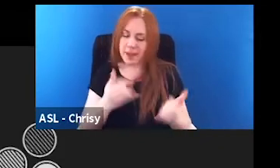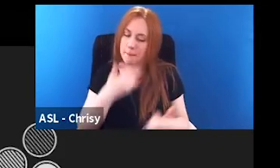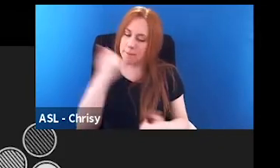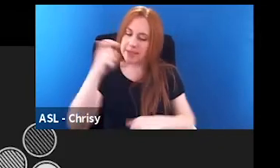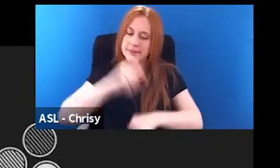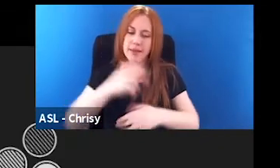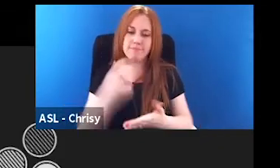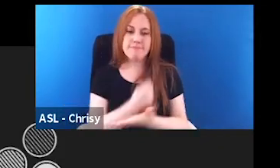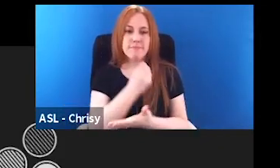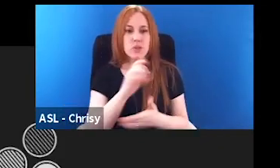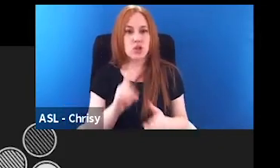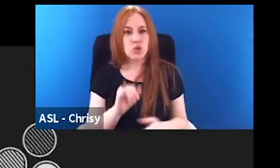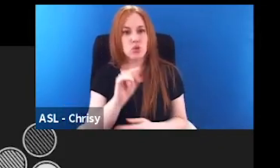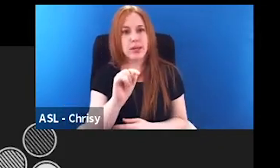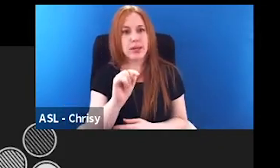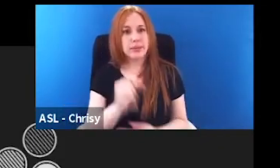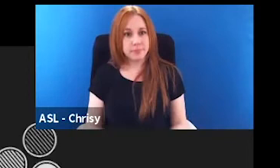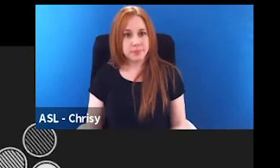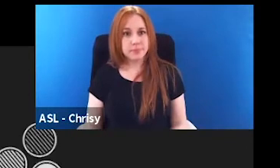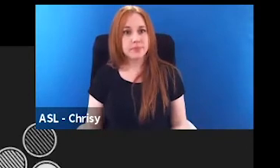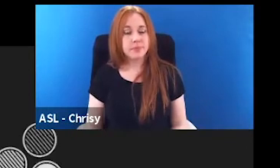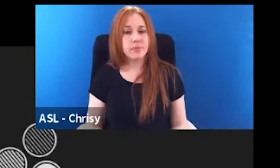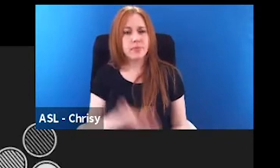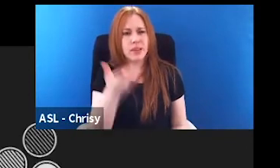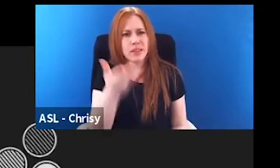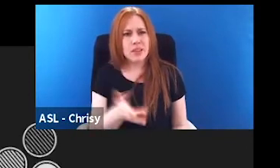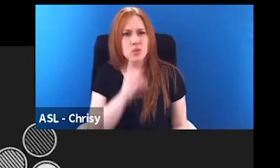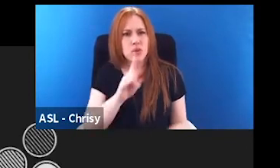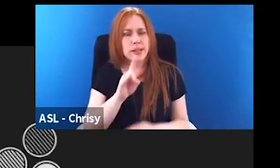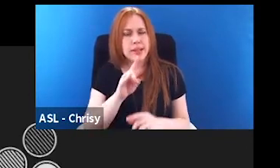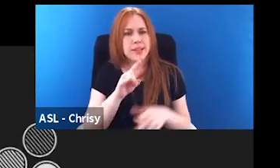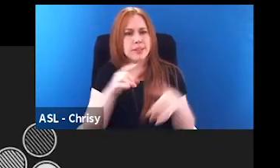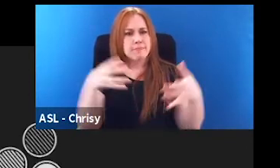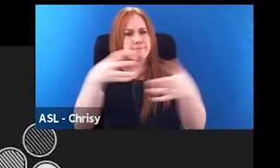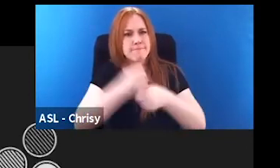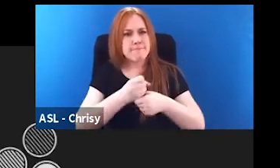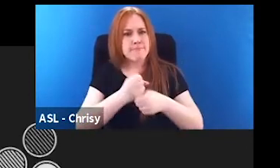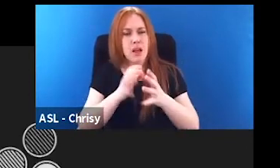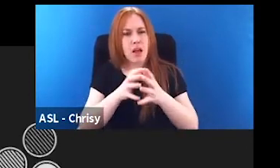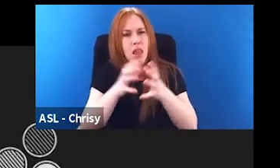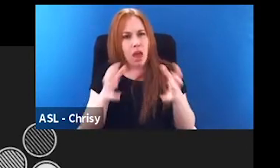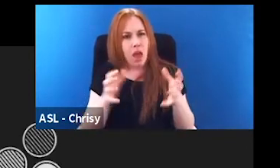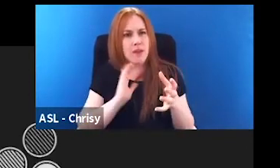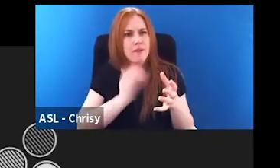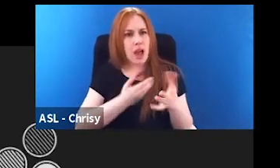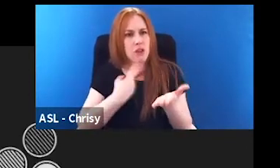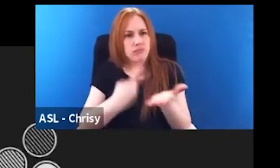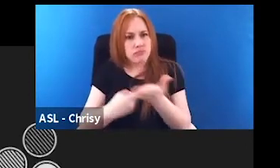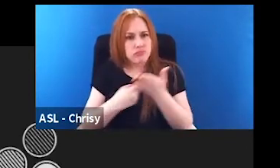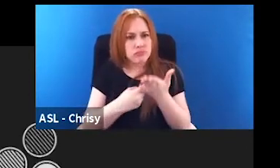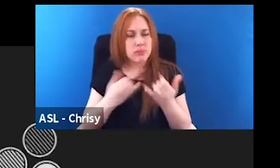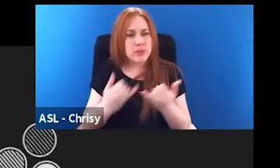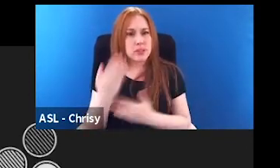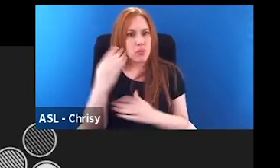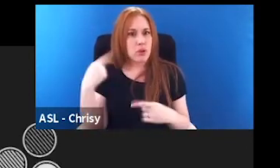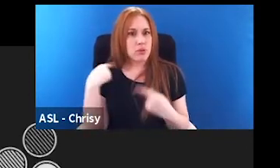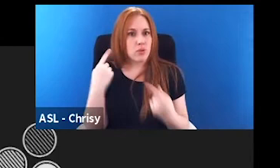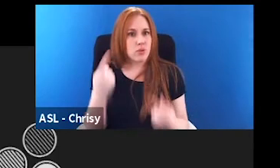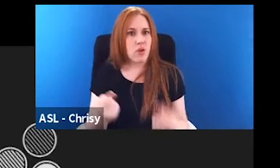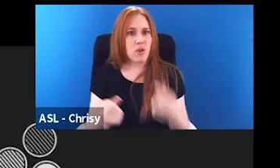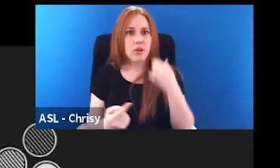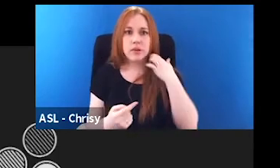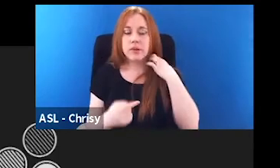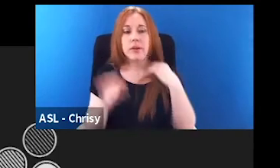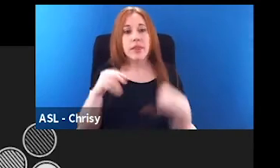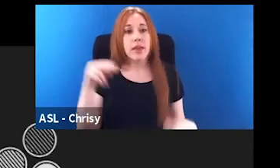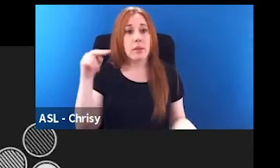it. I think this, really captures a lot of the conversations we've had this morning. The